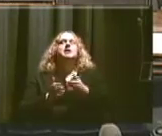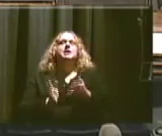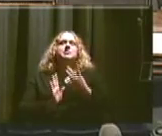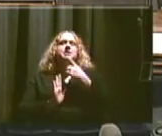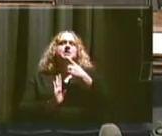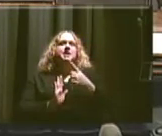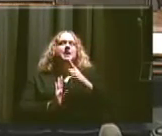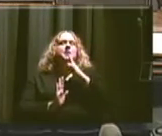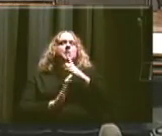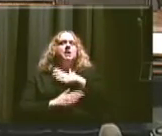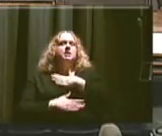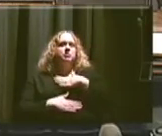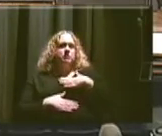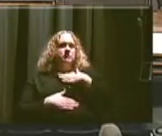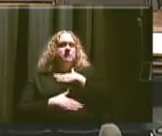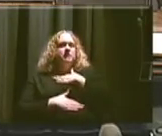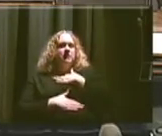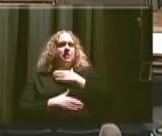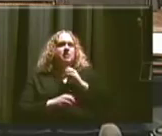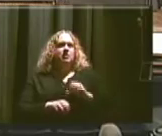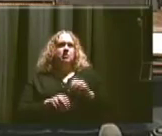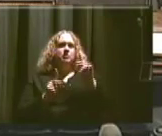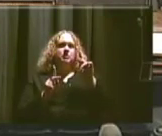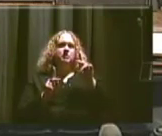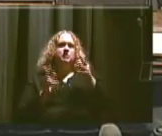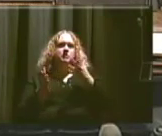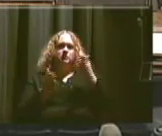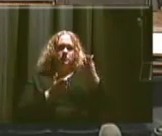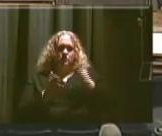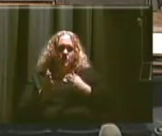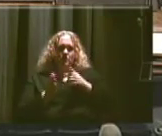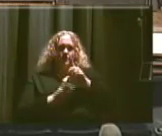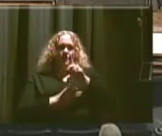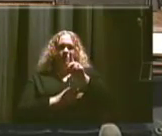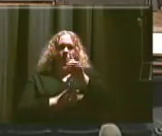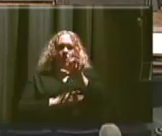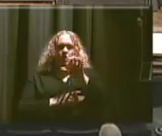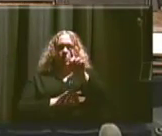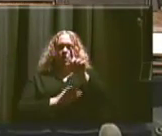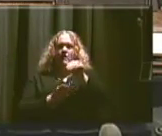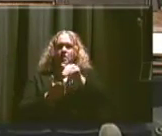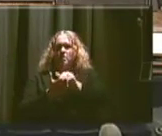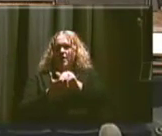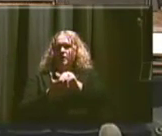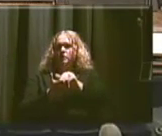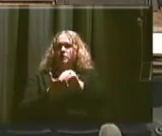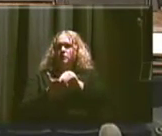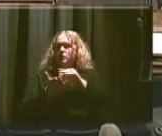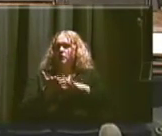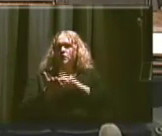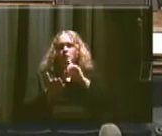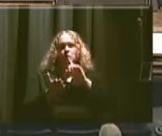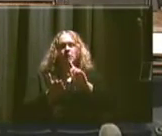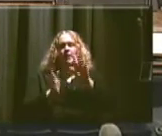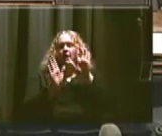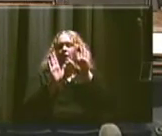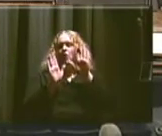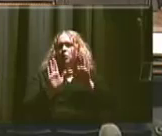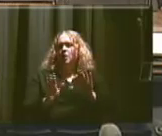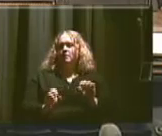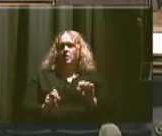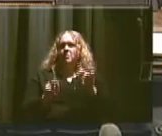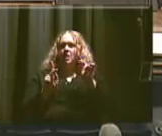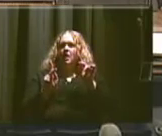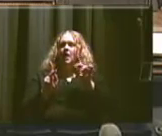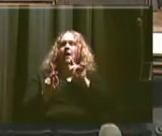I appreciate the opportunity to serve 101,000 students is an incredible opportunity. So I